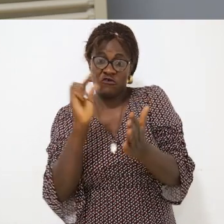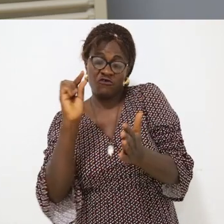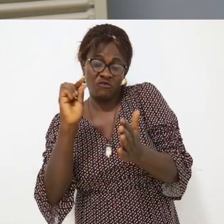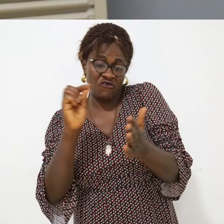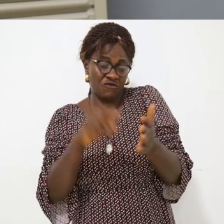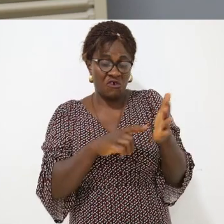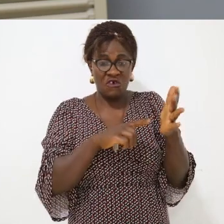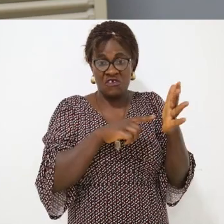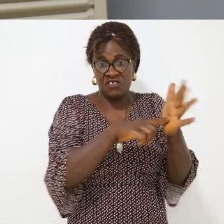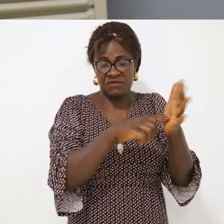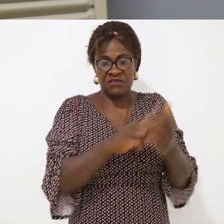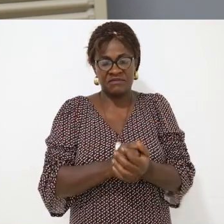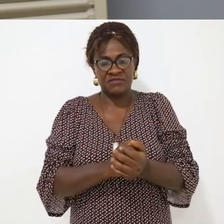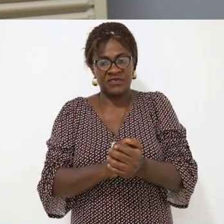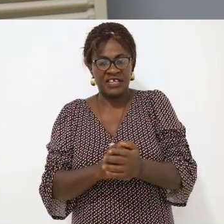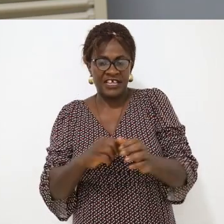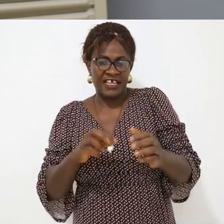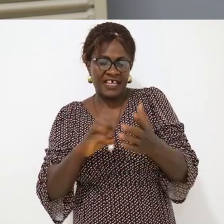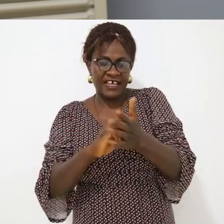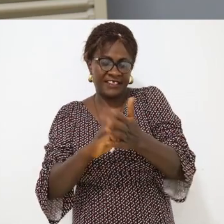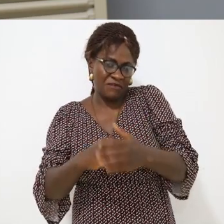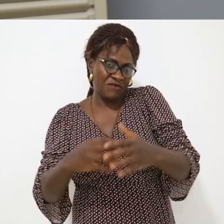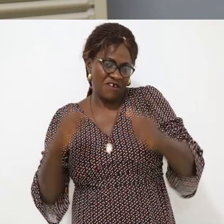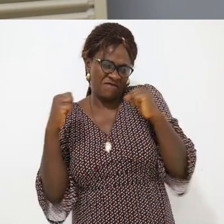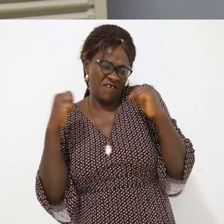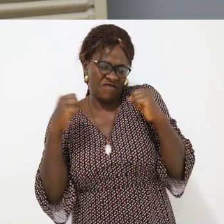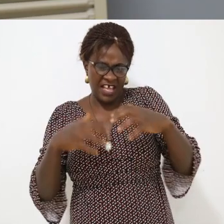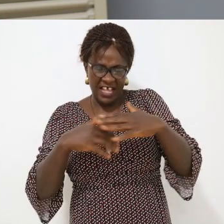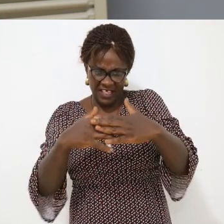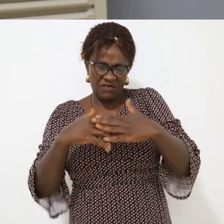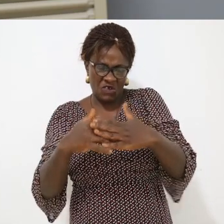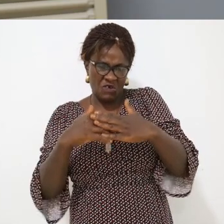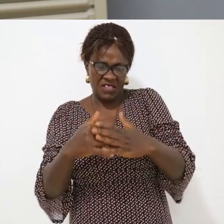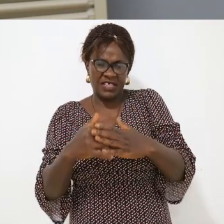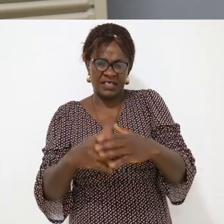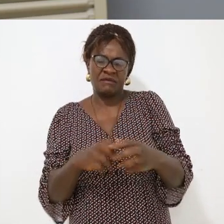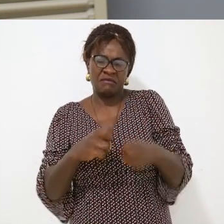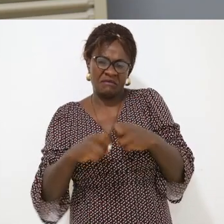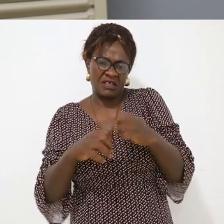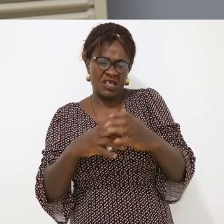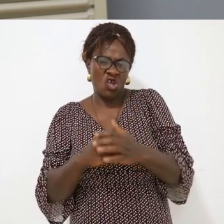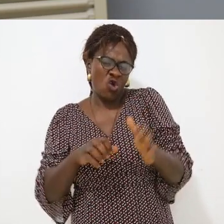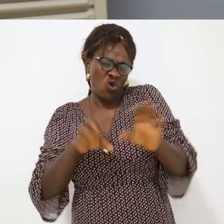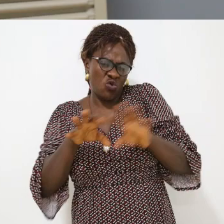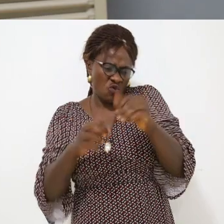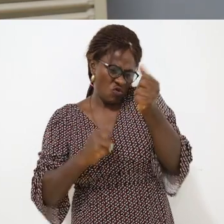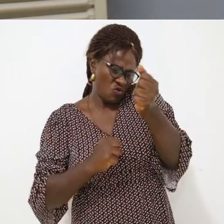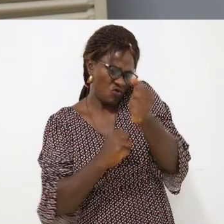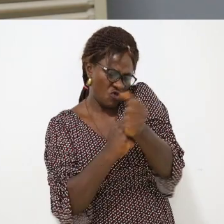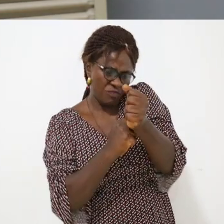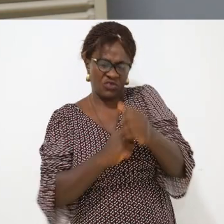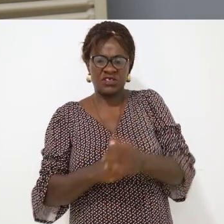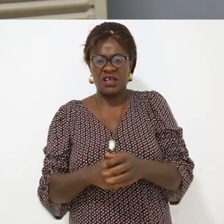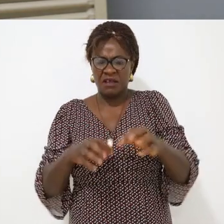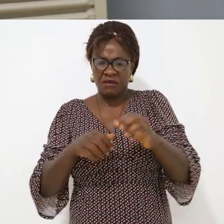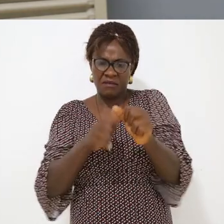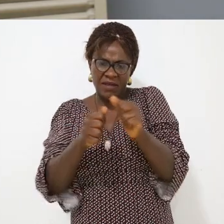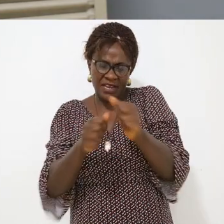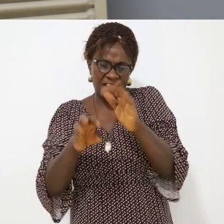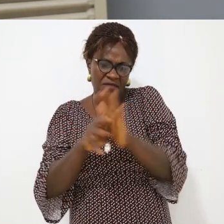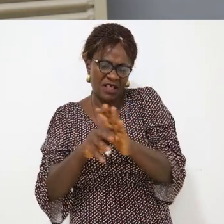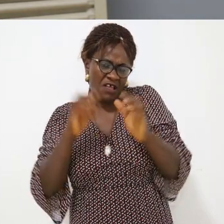of cough, fever, and difficulties breathing, we do what we call supportive management. That is providing, for